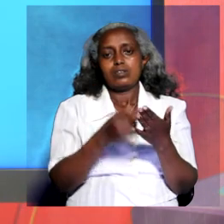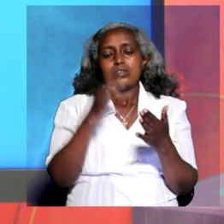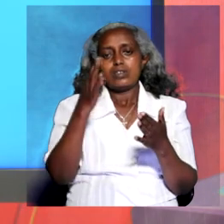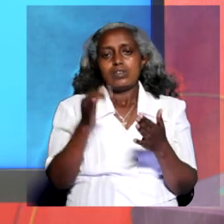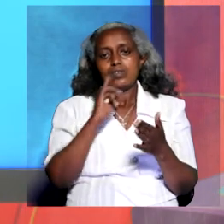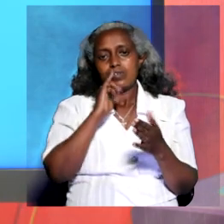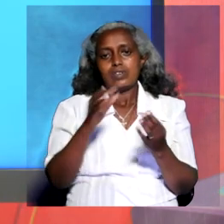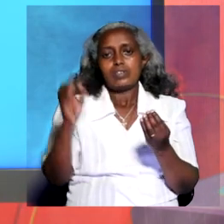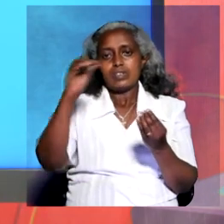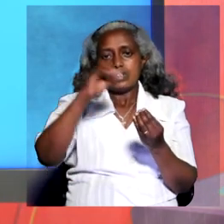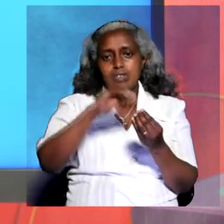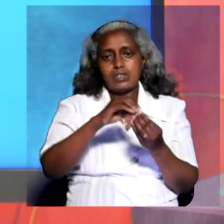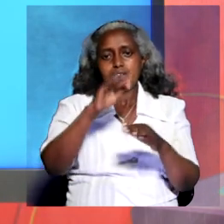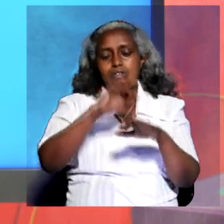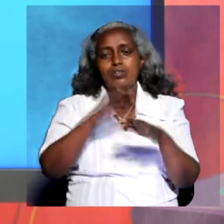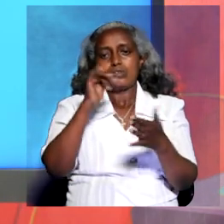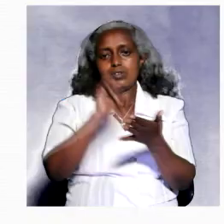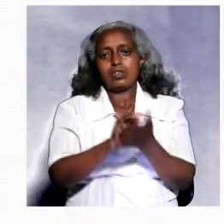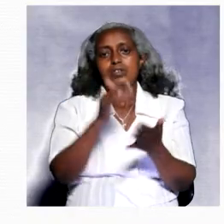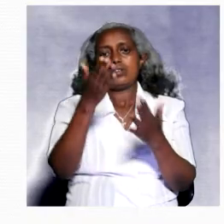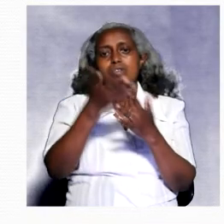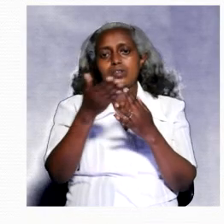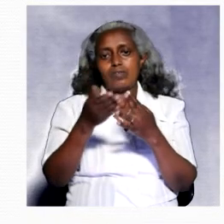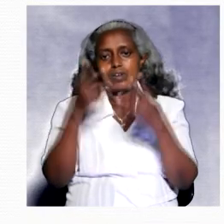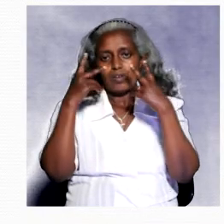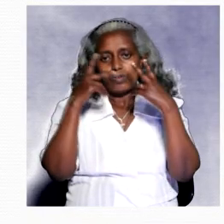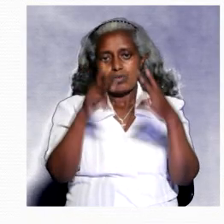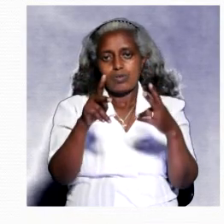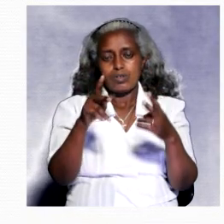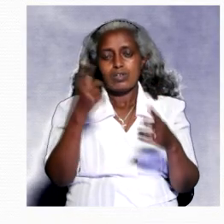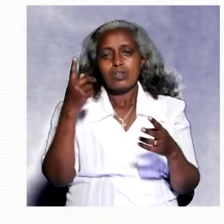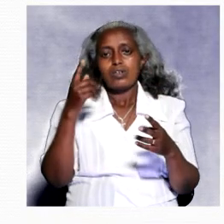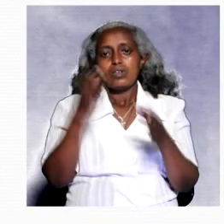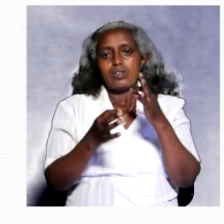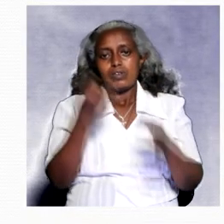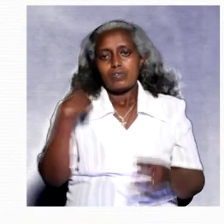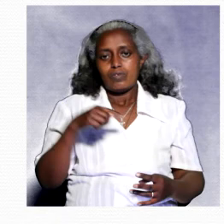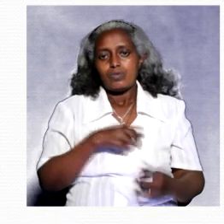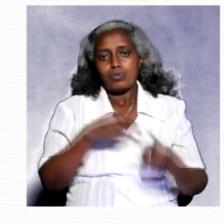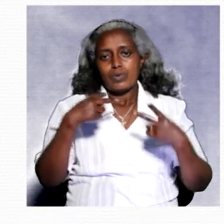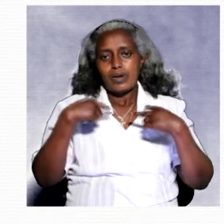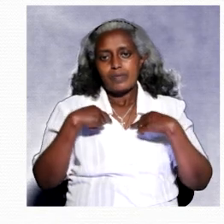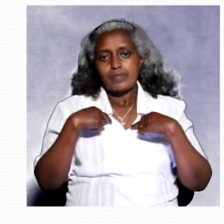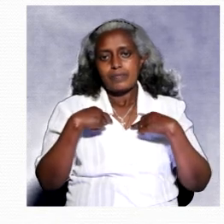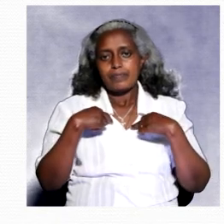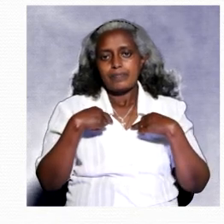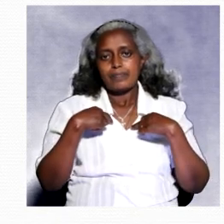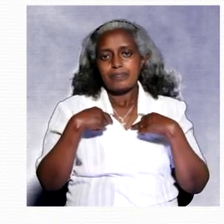is increasing on that interval. Look, if we have